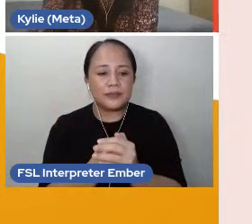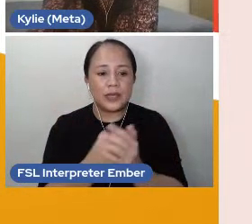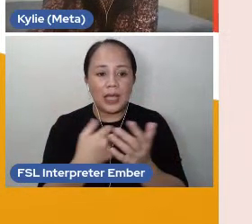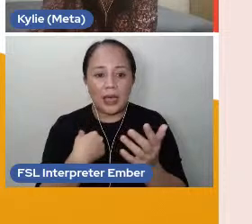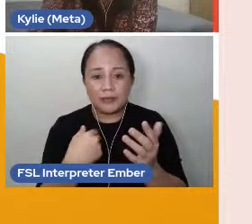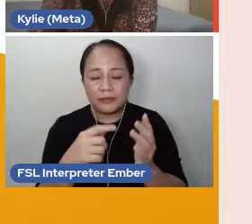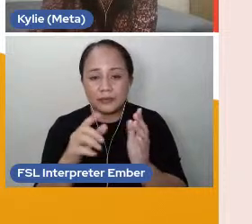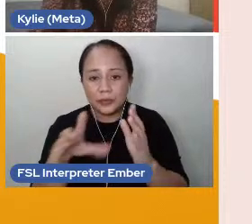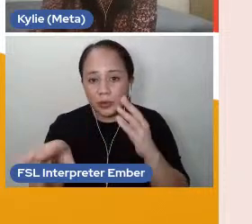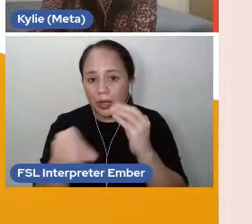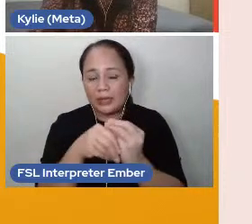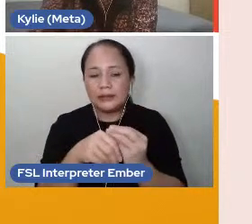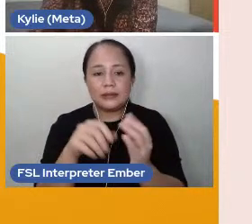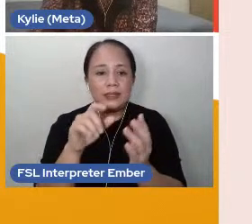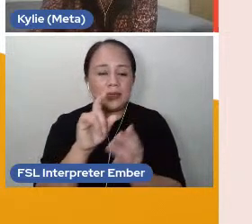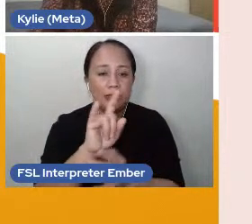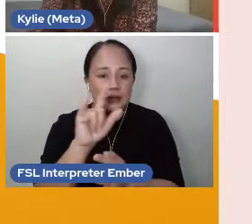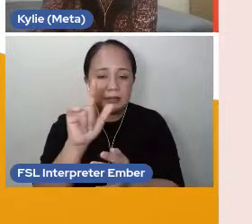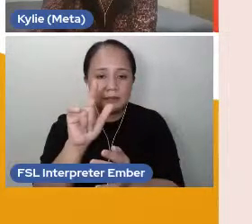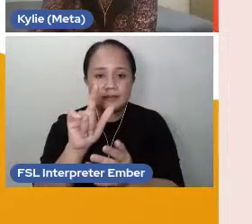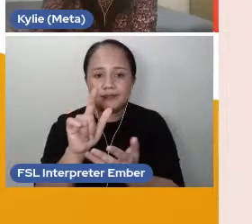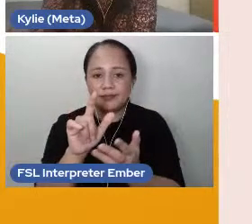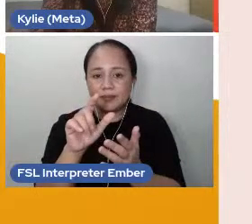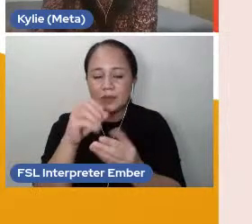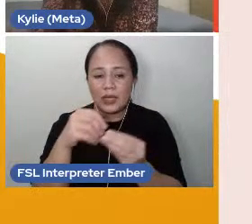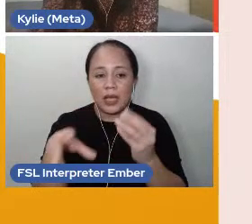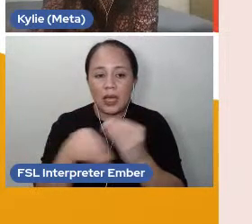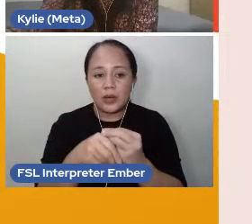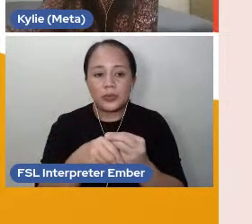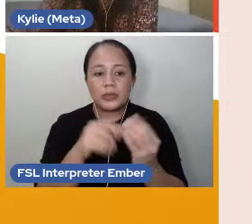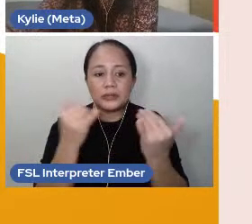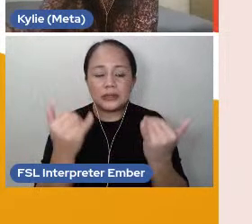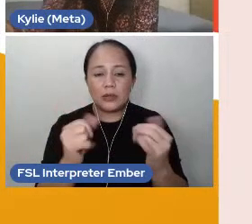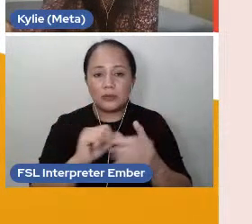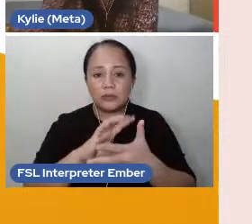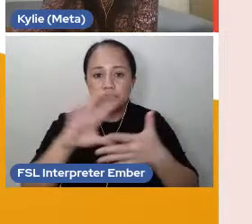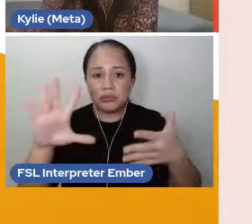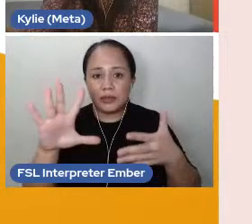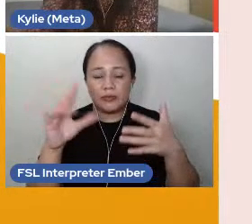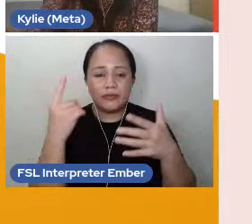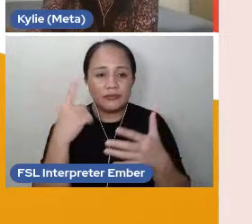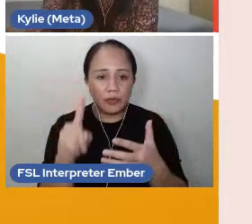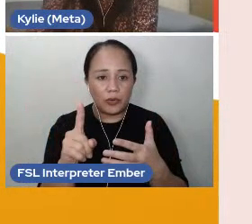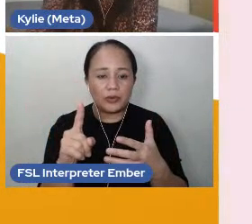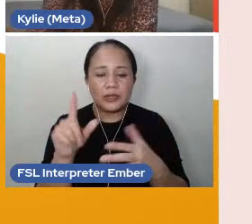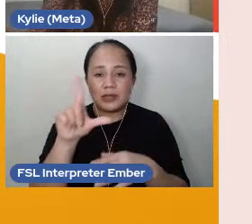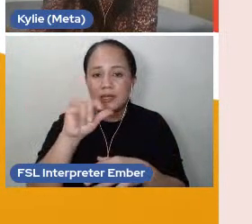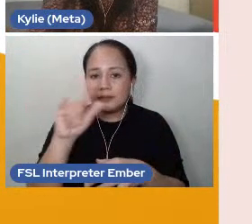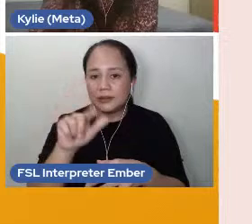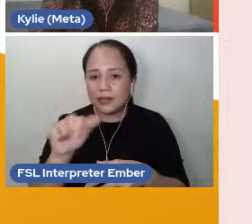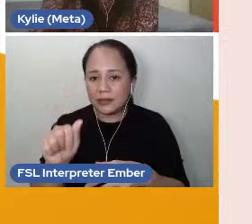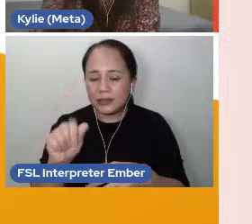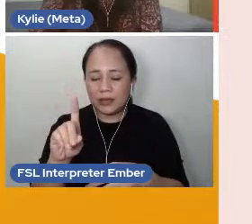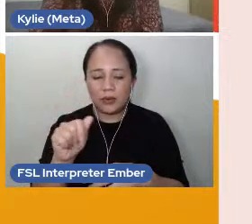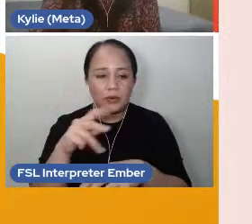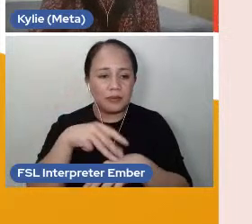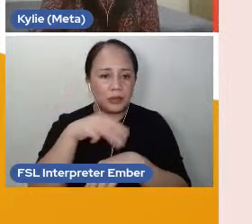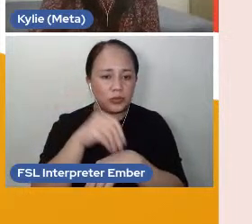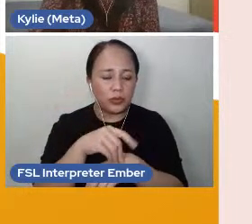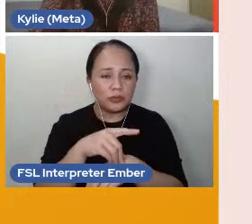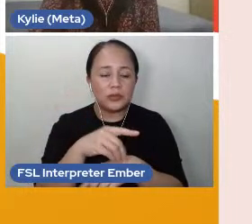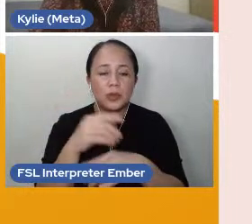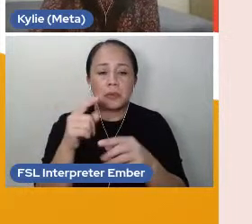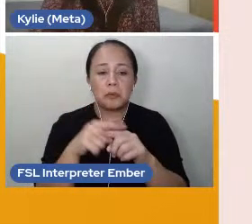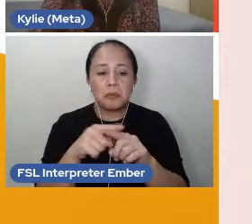library and do a search and find the ads that are currently live at the moment for Lazada and McDonald's. But when those